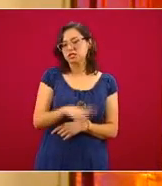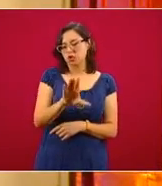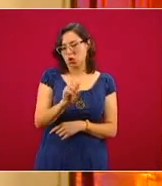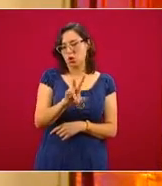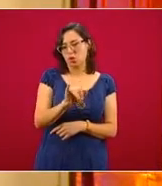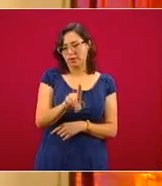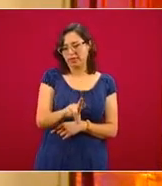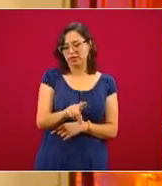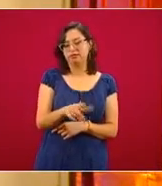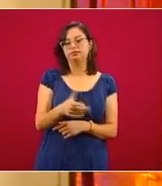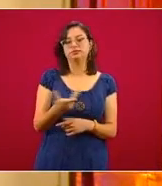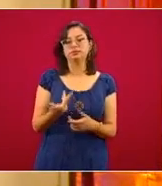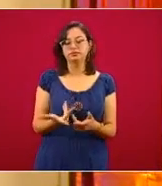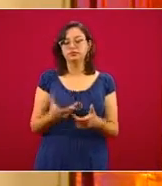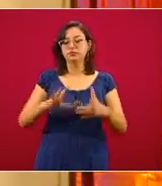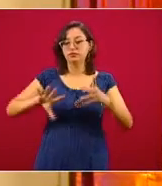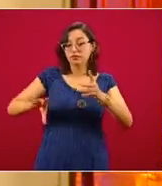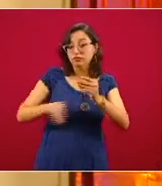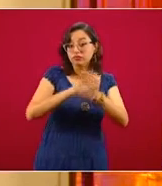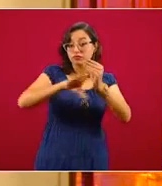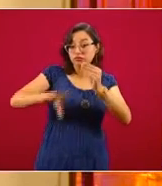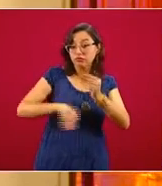have